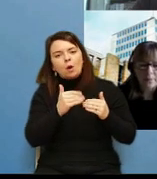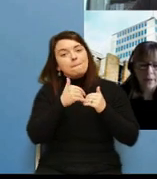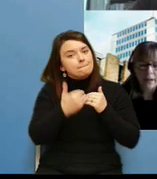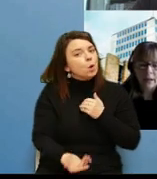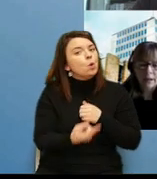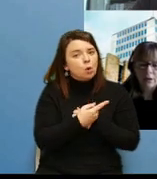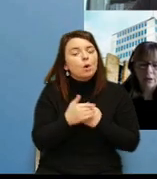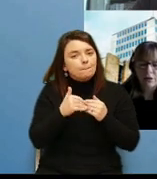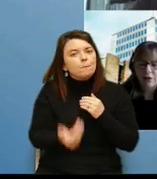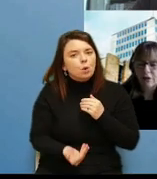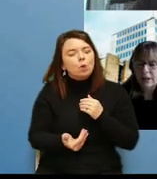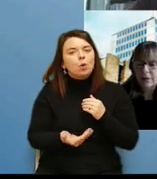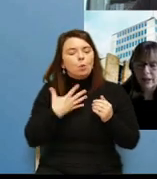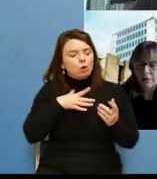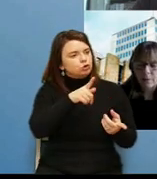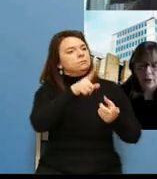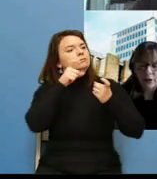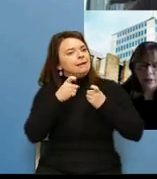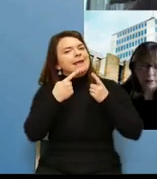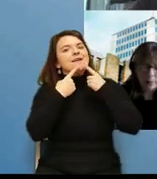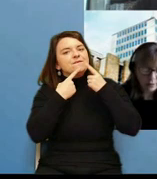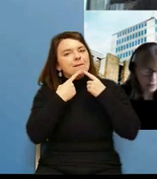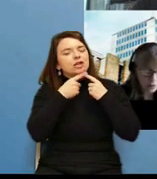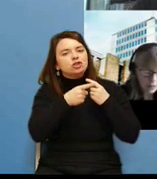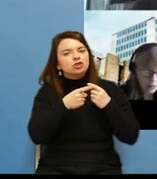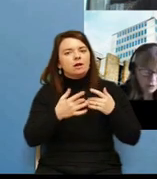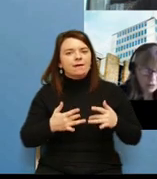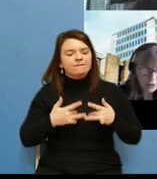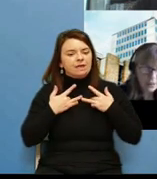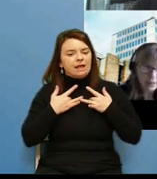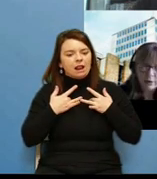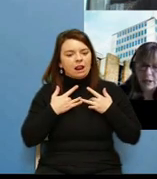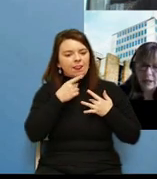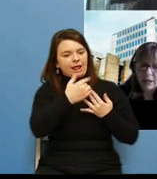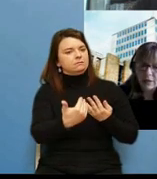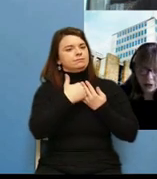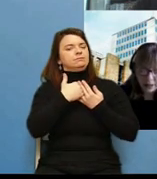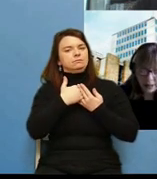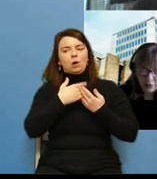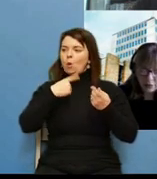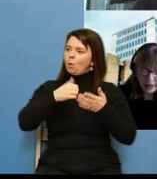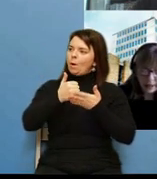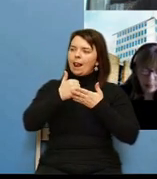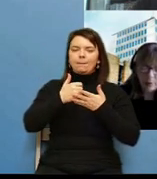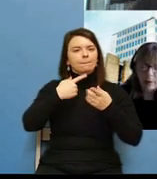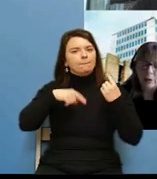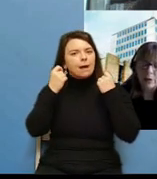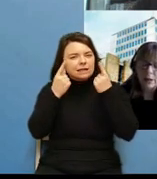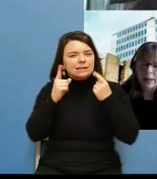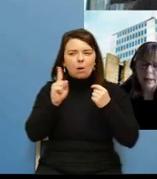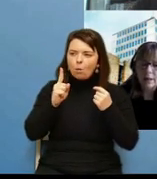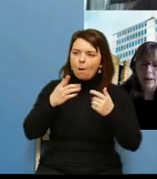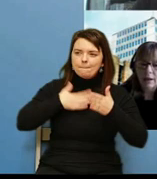It's not just giving that information, it's about seeing it almost as an intervention in its own right, helping people